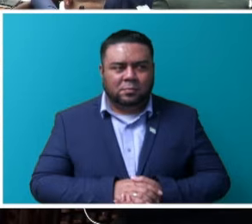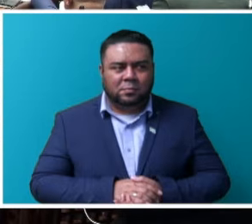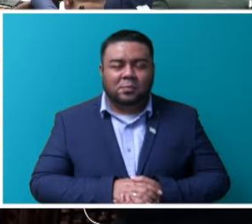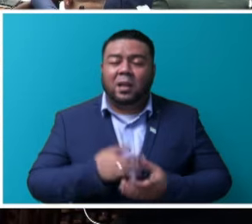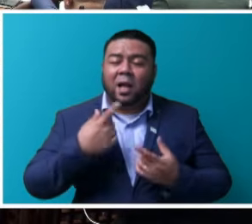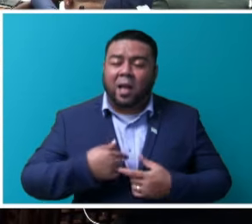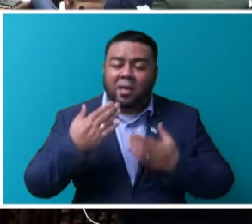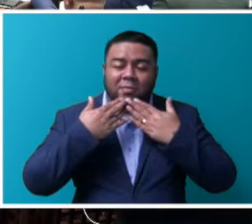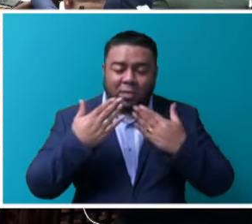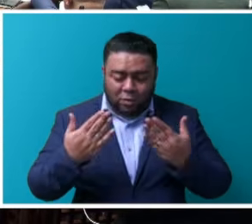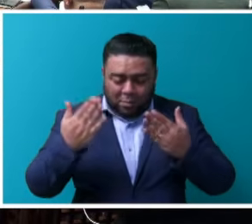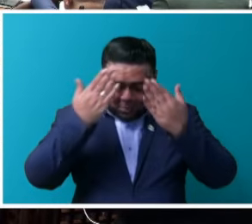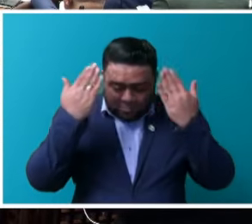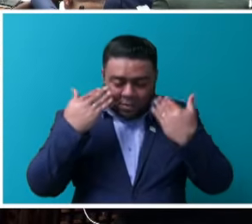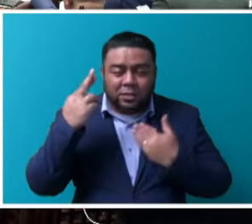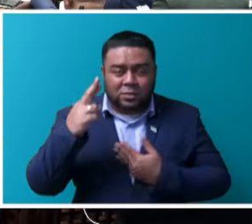Thank you, Mr. Speaker.